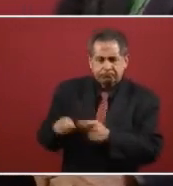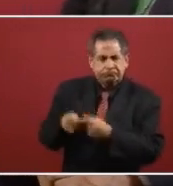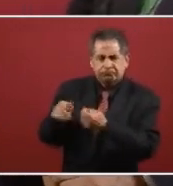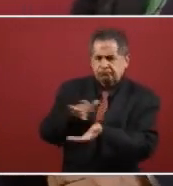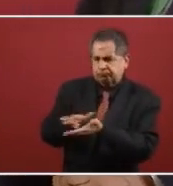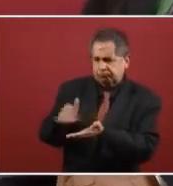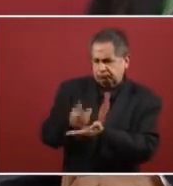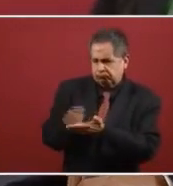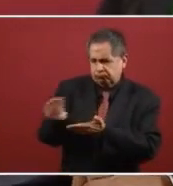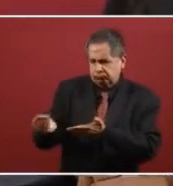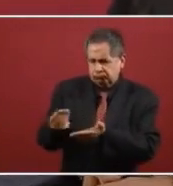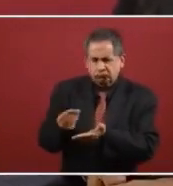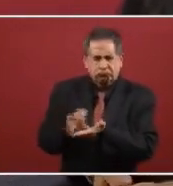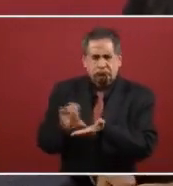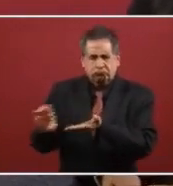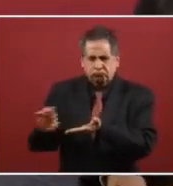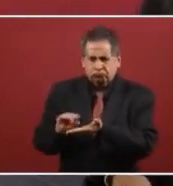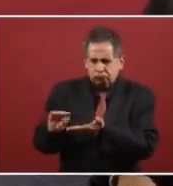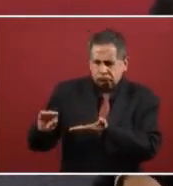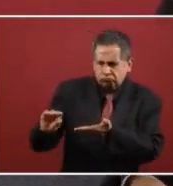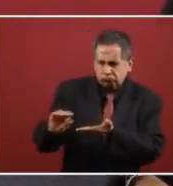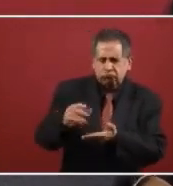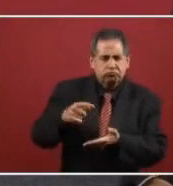money given to them directly.